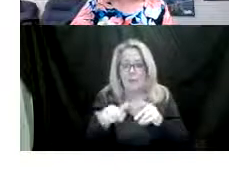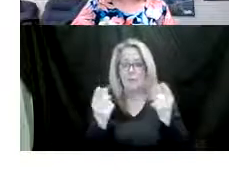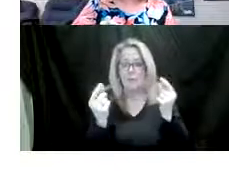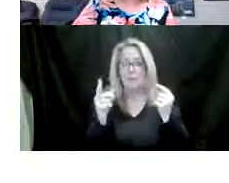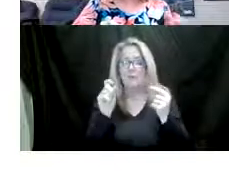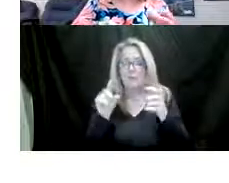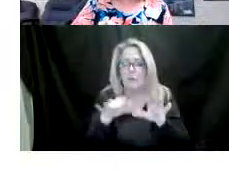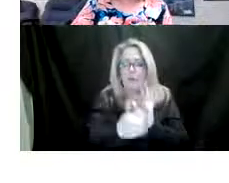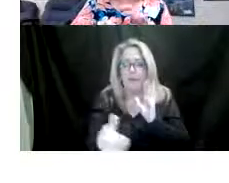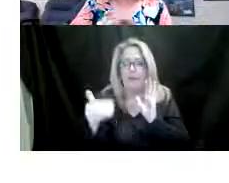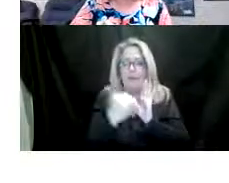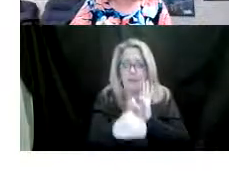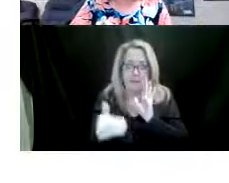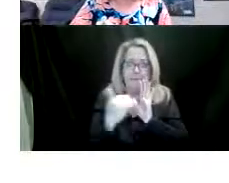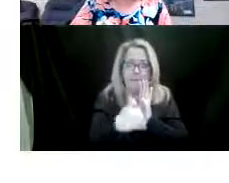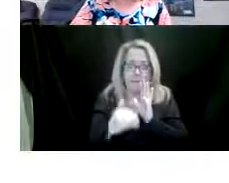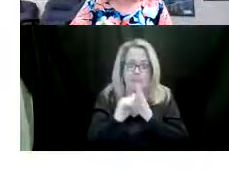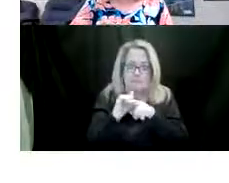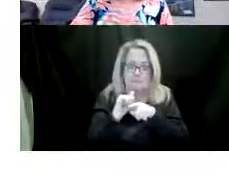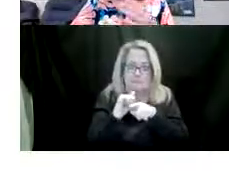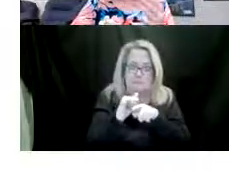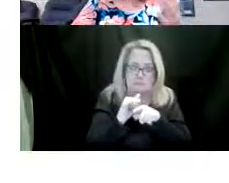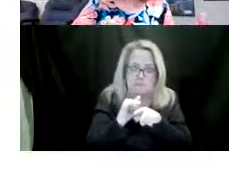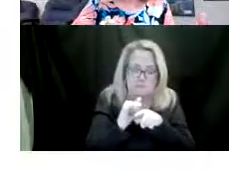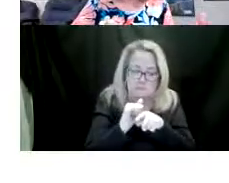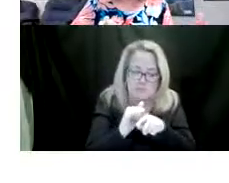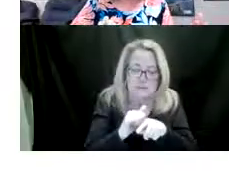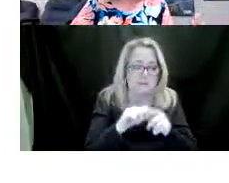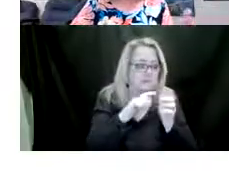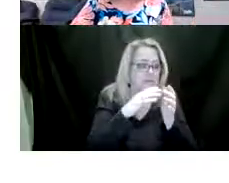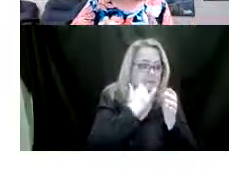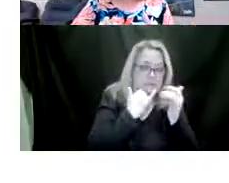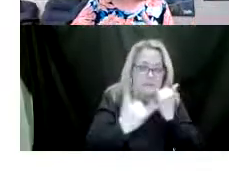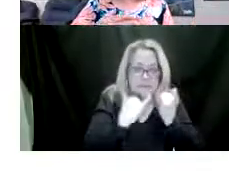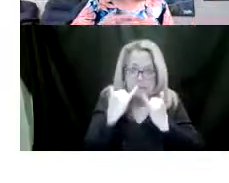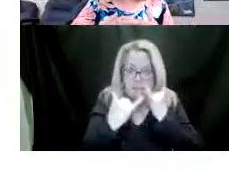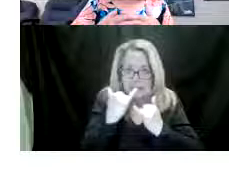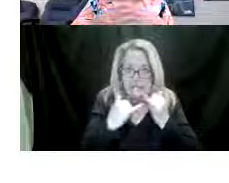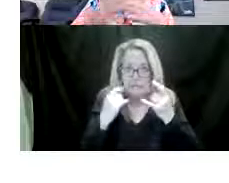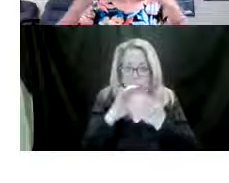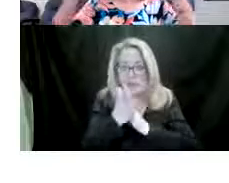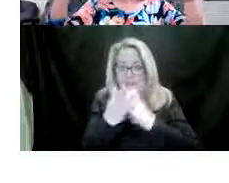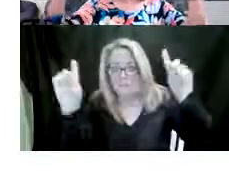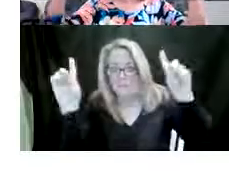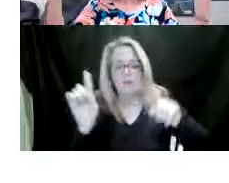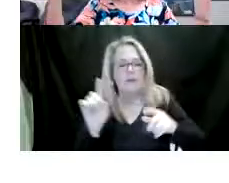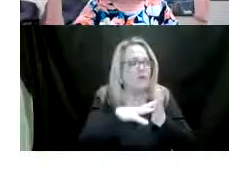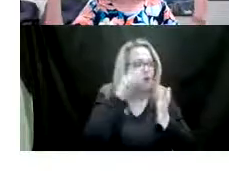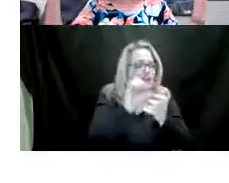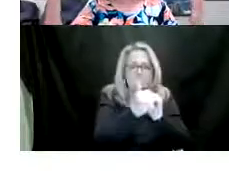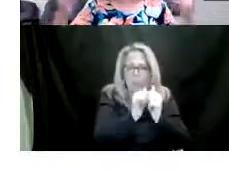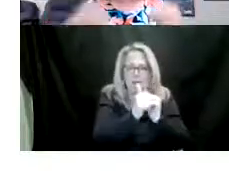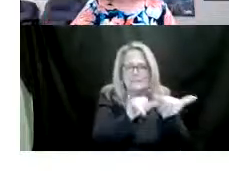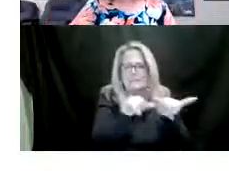again, making mistakes and learning and refining our skill. If we're learning a sport, the same thing. If we are learning to check out